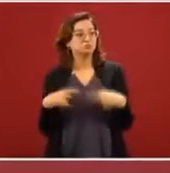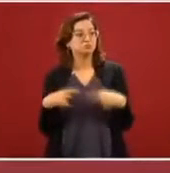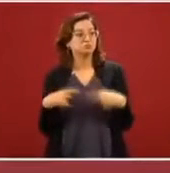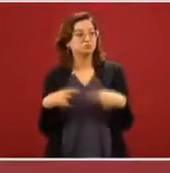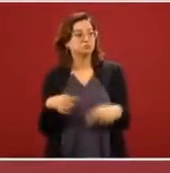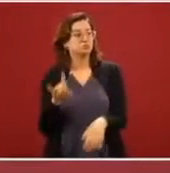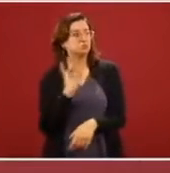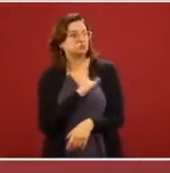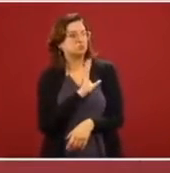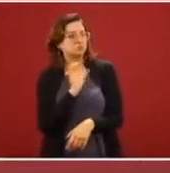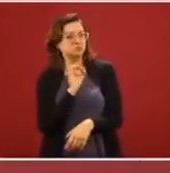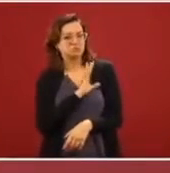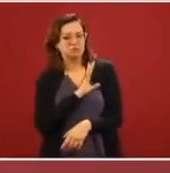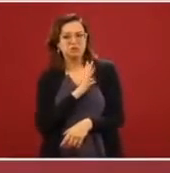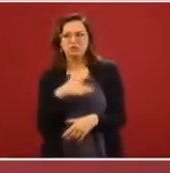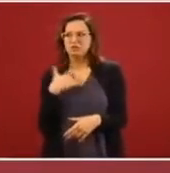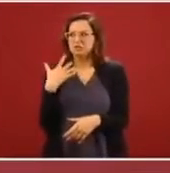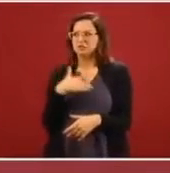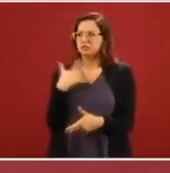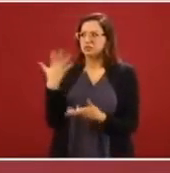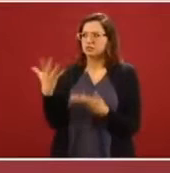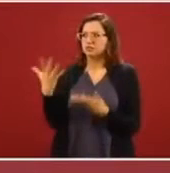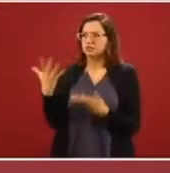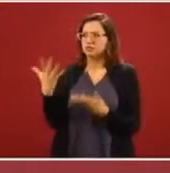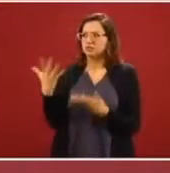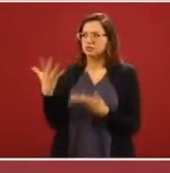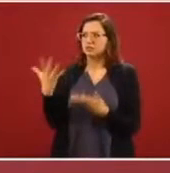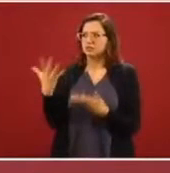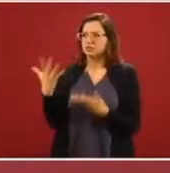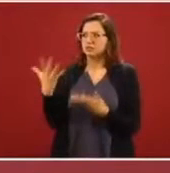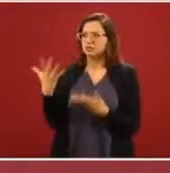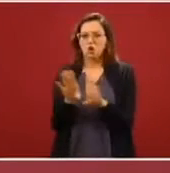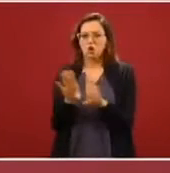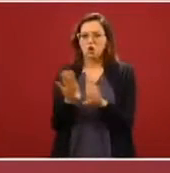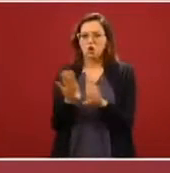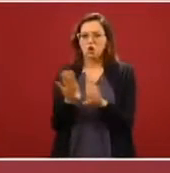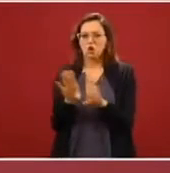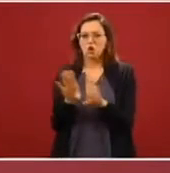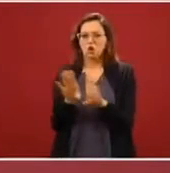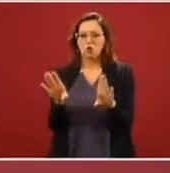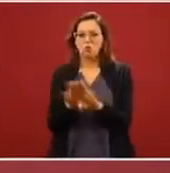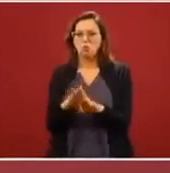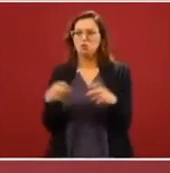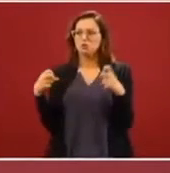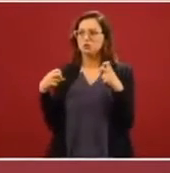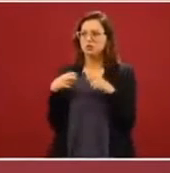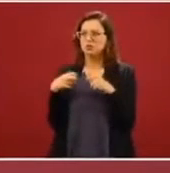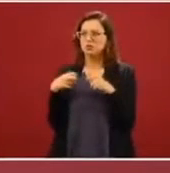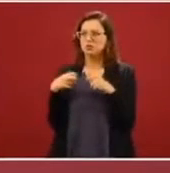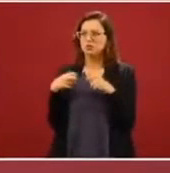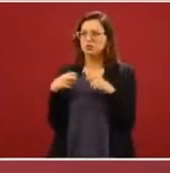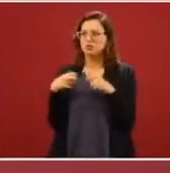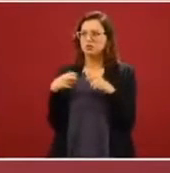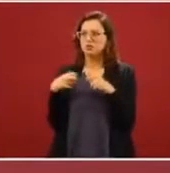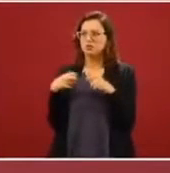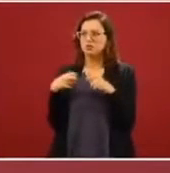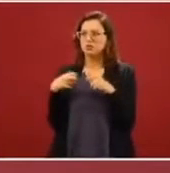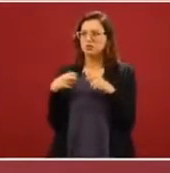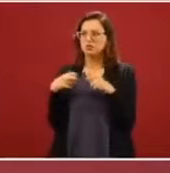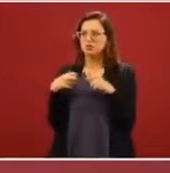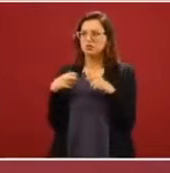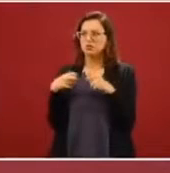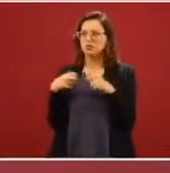this reaction de respuesta de of response ansiedad ante la incertidumbre,